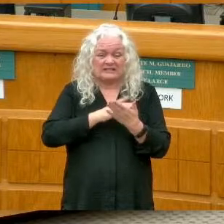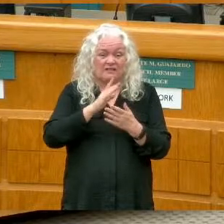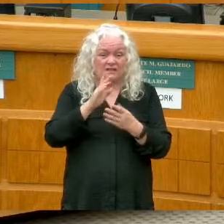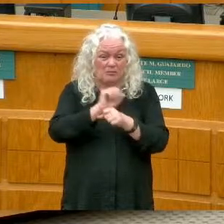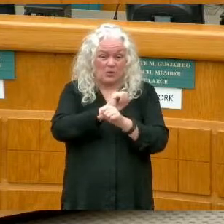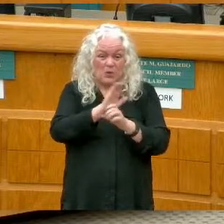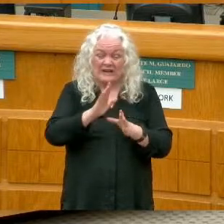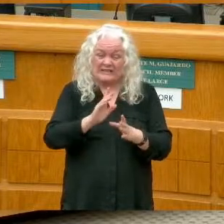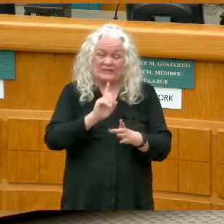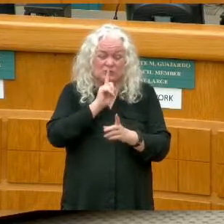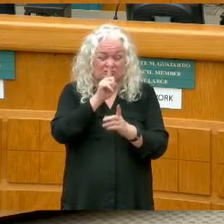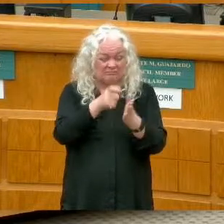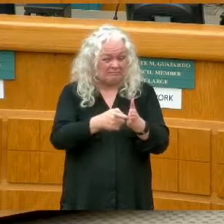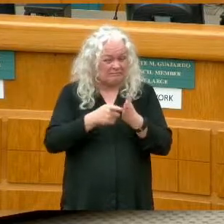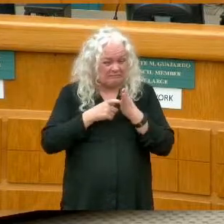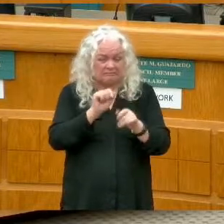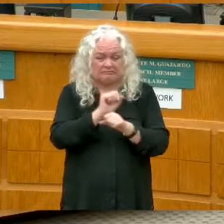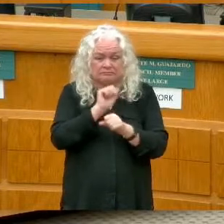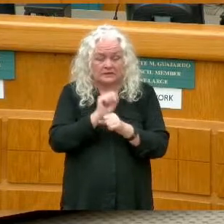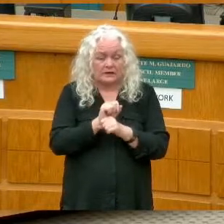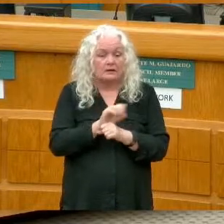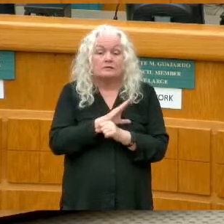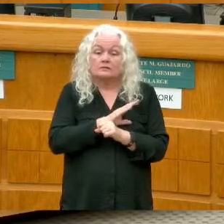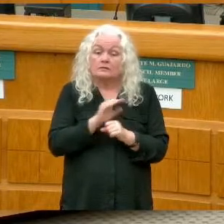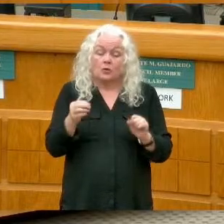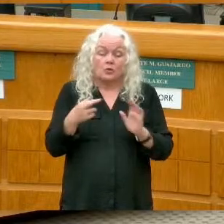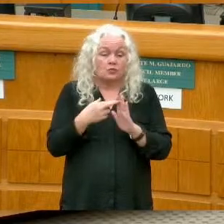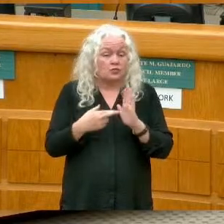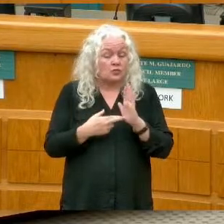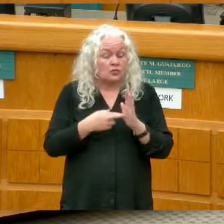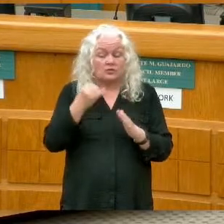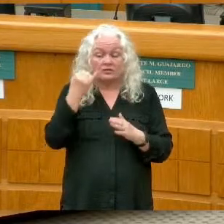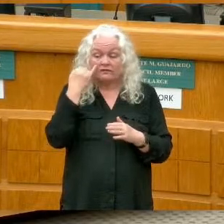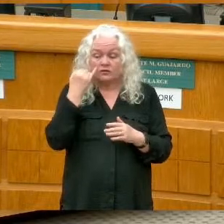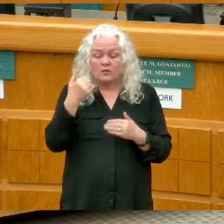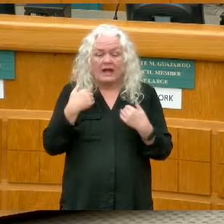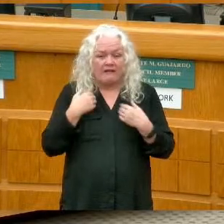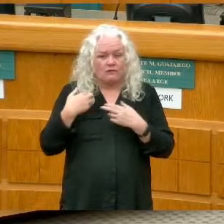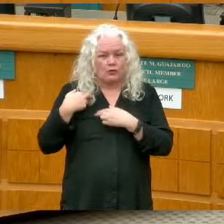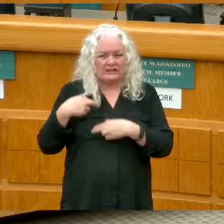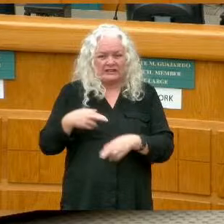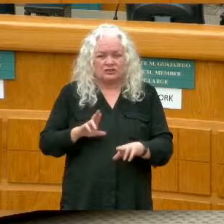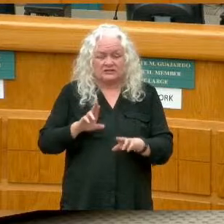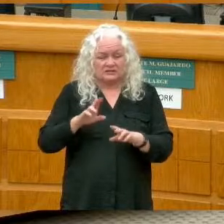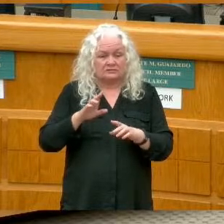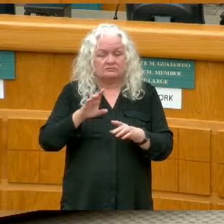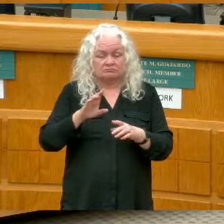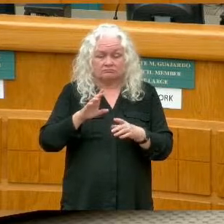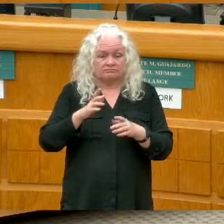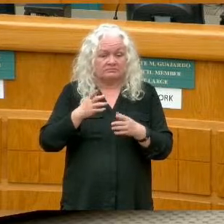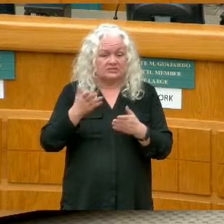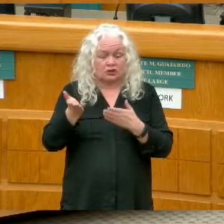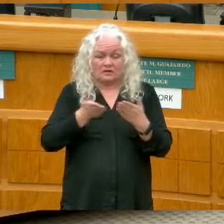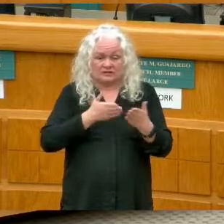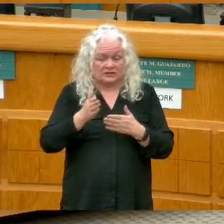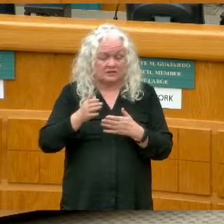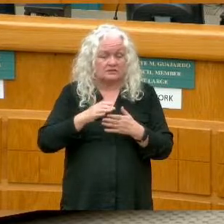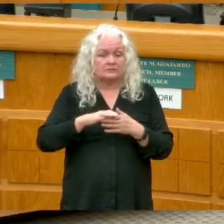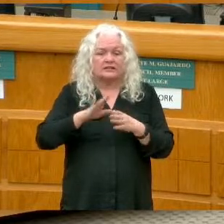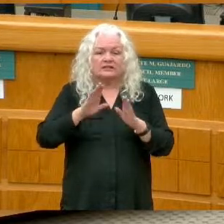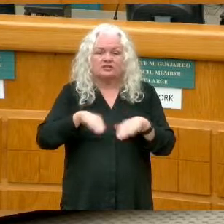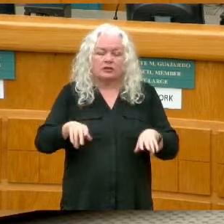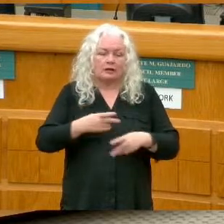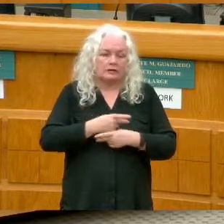And also, there's no guidelines if you have religious services, government operations,